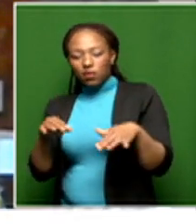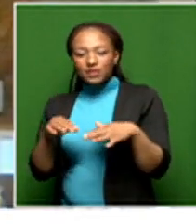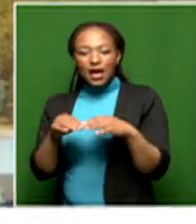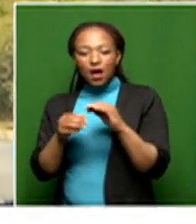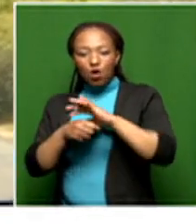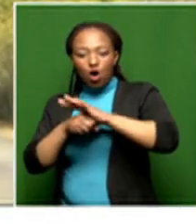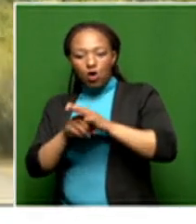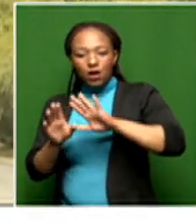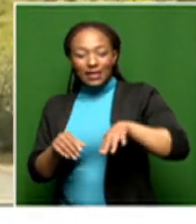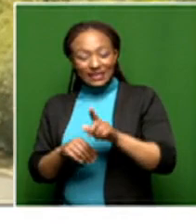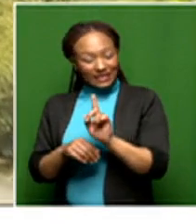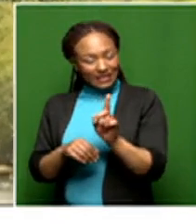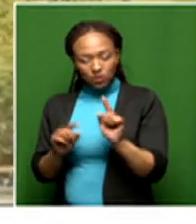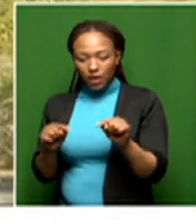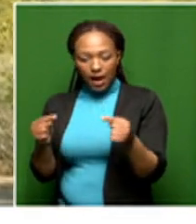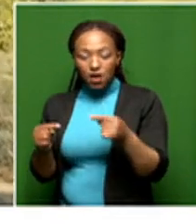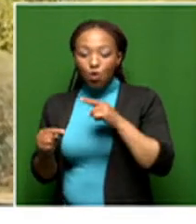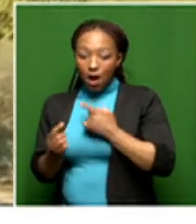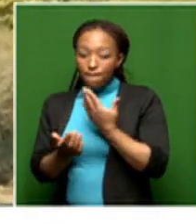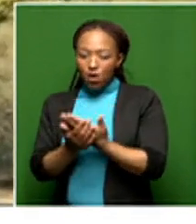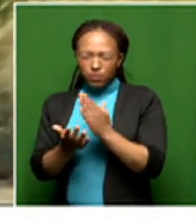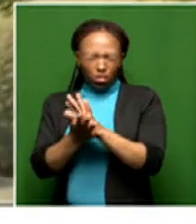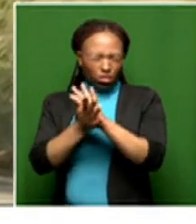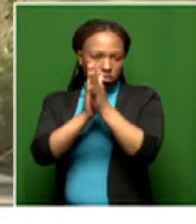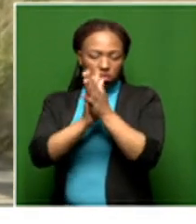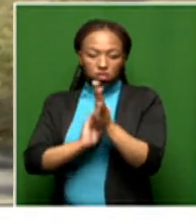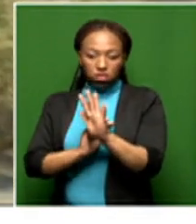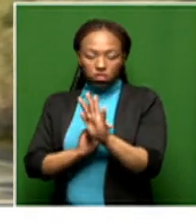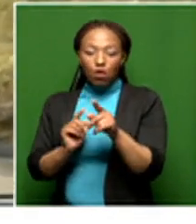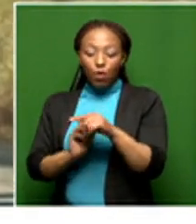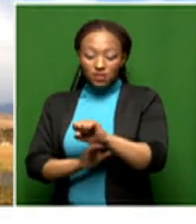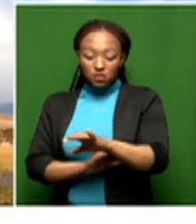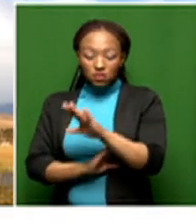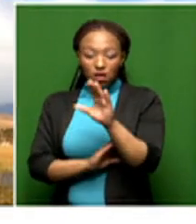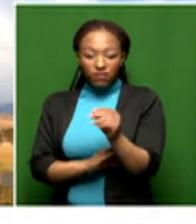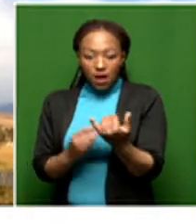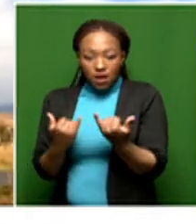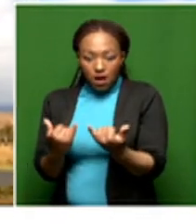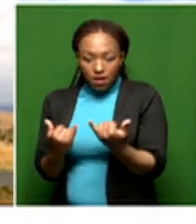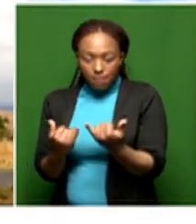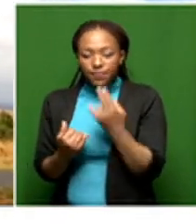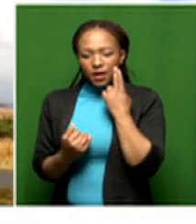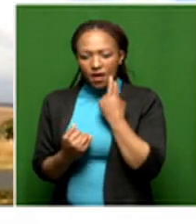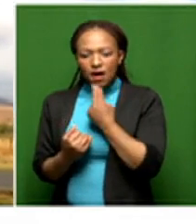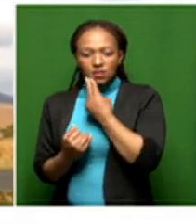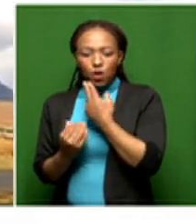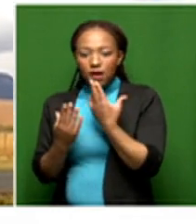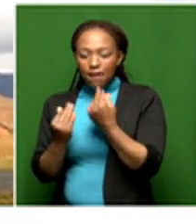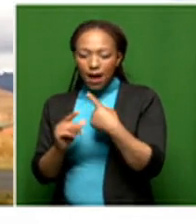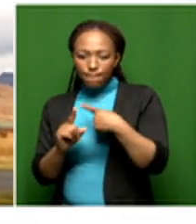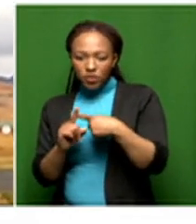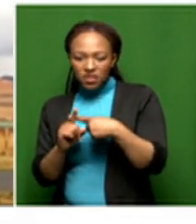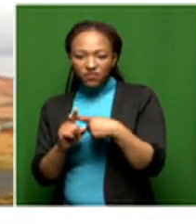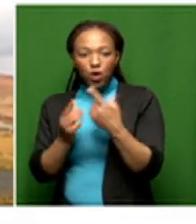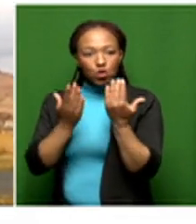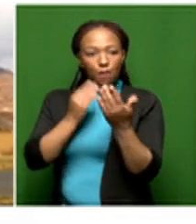otherwise the consequences may be dire over there. South Africa is receding quite nicely in terms of number of positive cases relative to